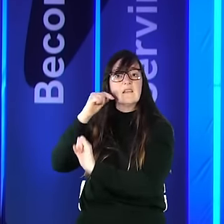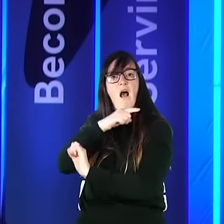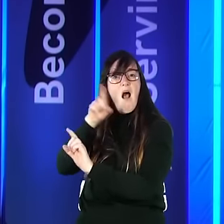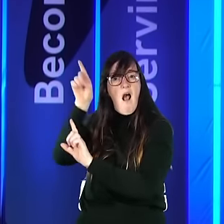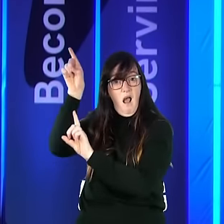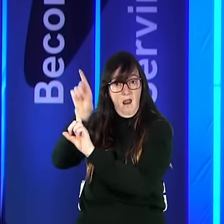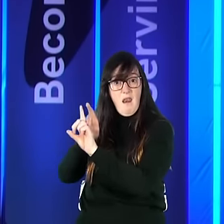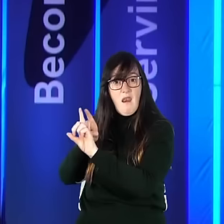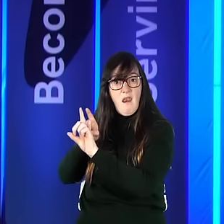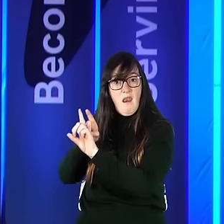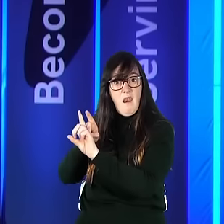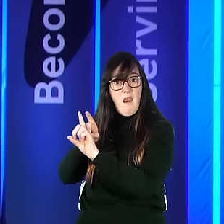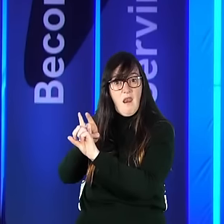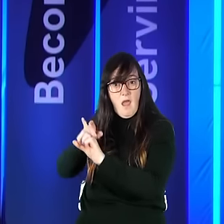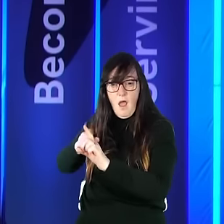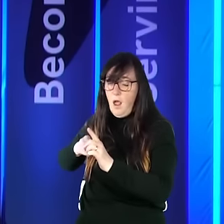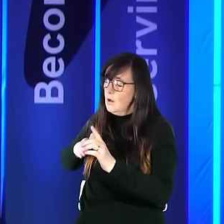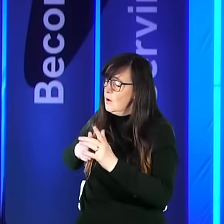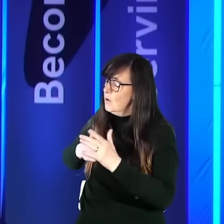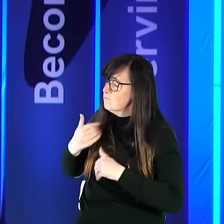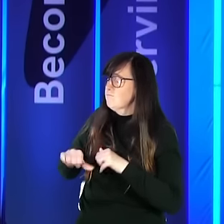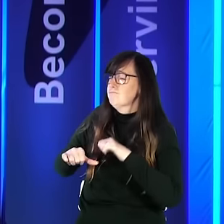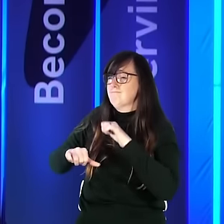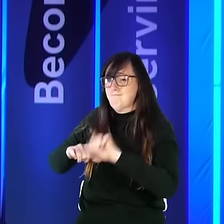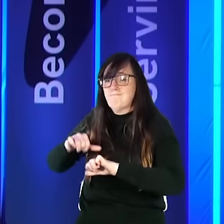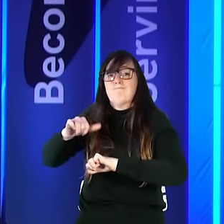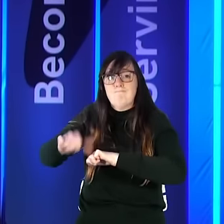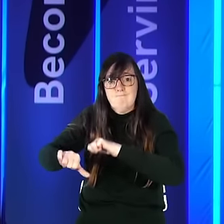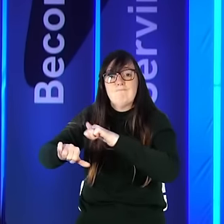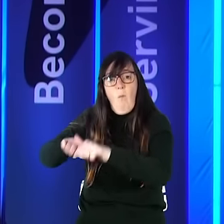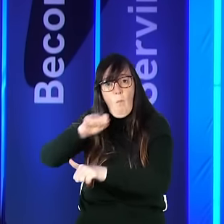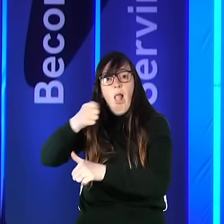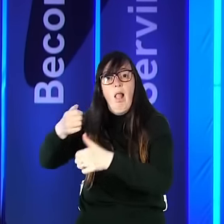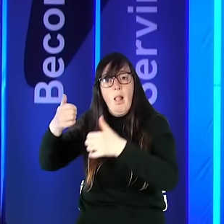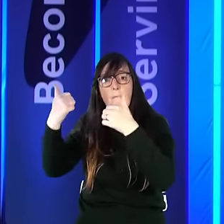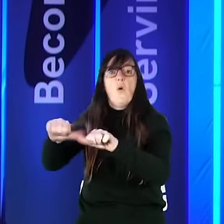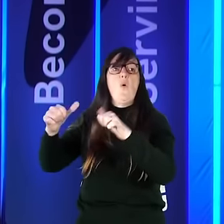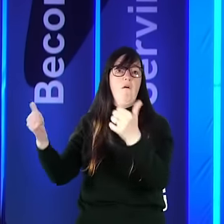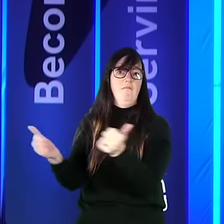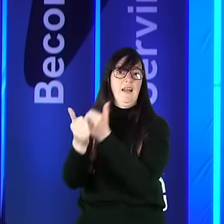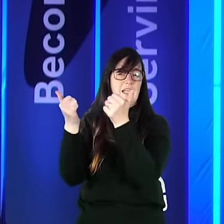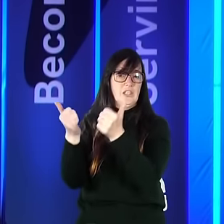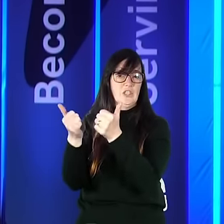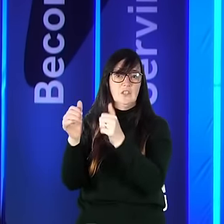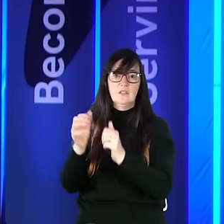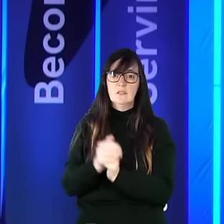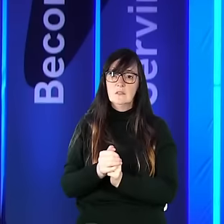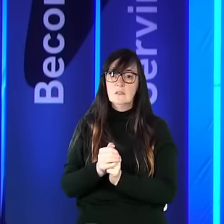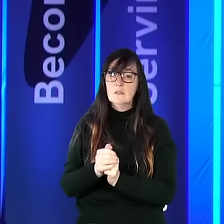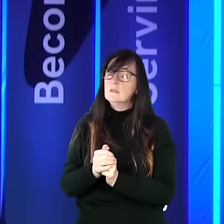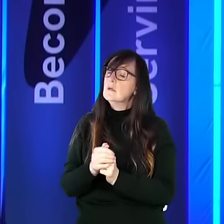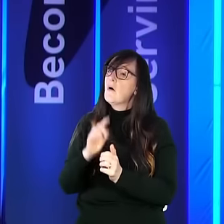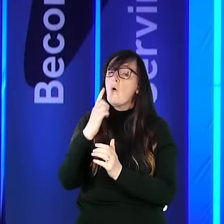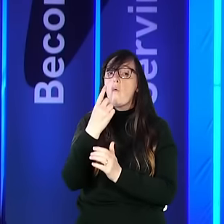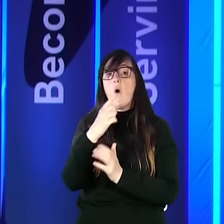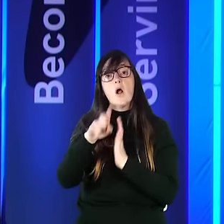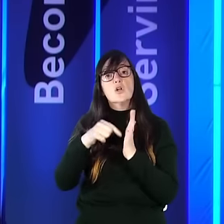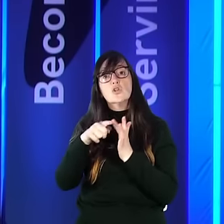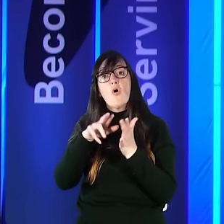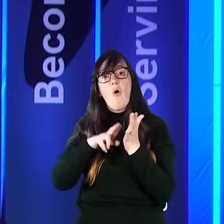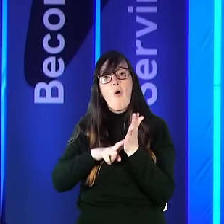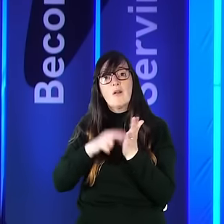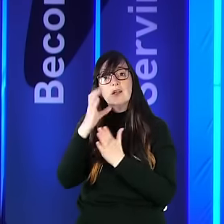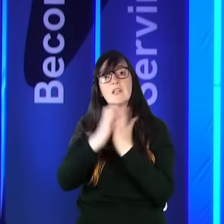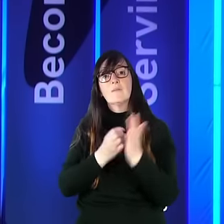he will complete that good work that he has begun in us. 1 John 3 says, when we see Christ,